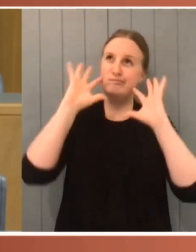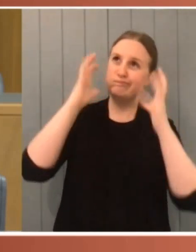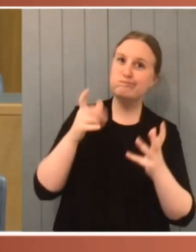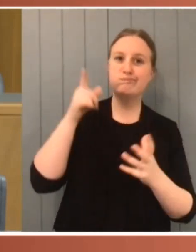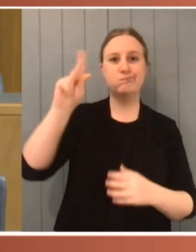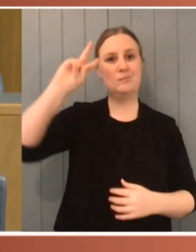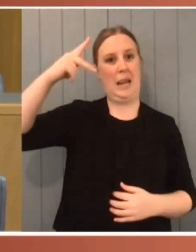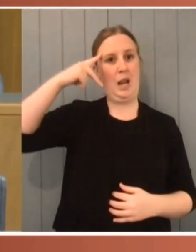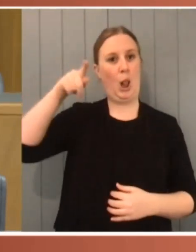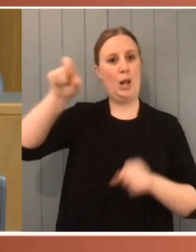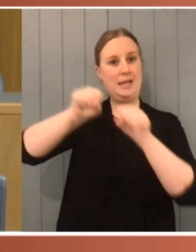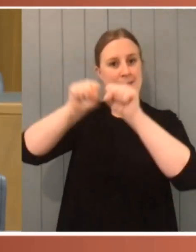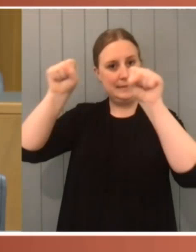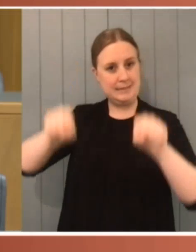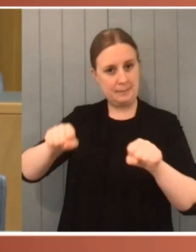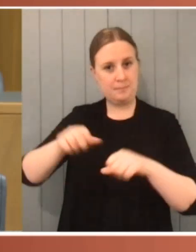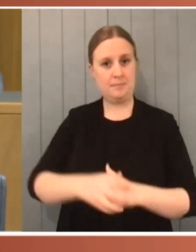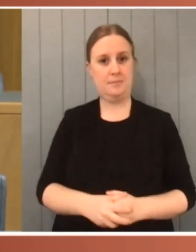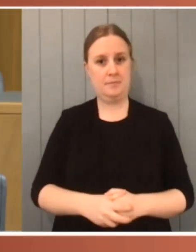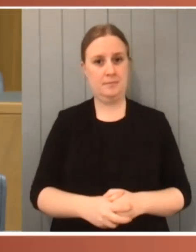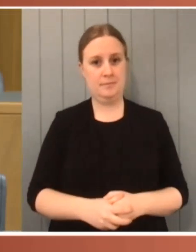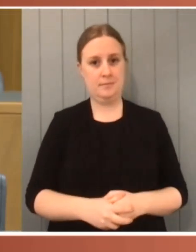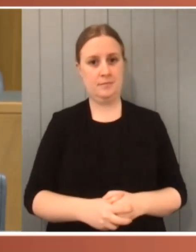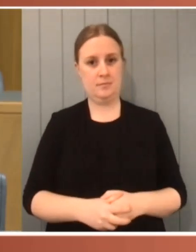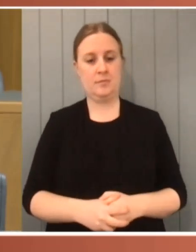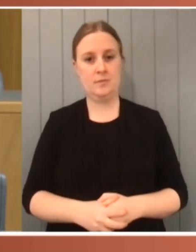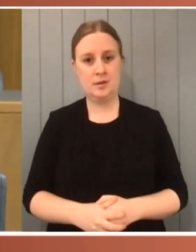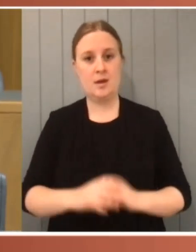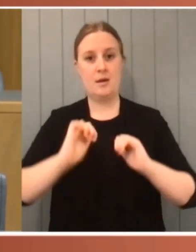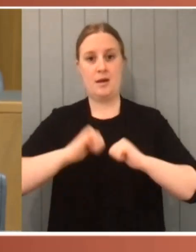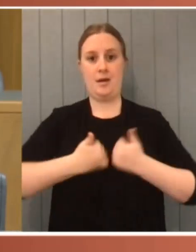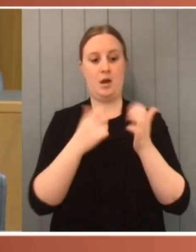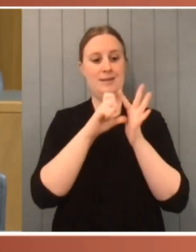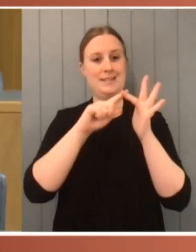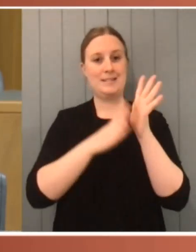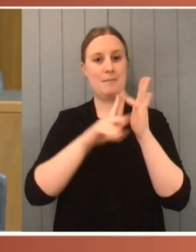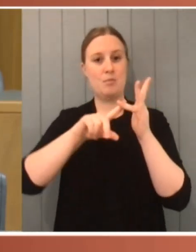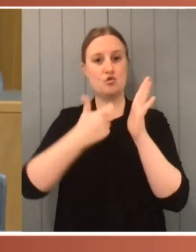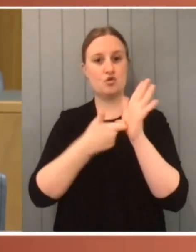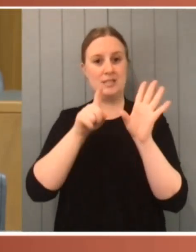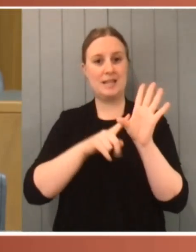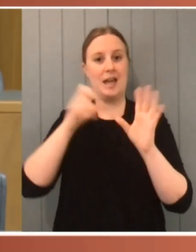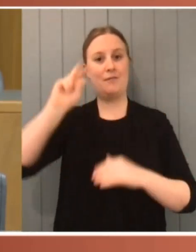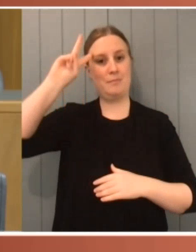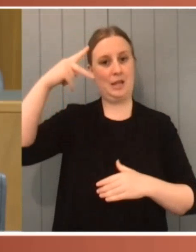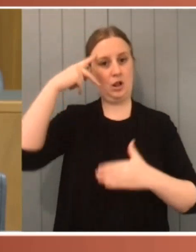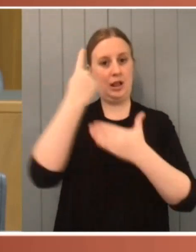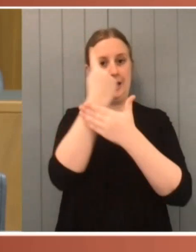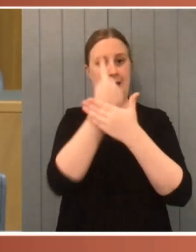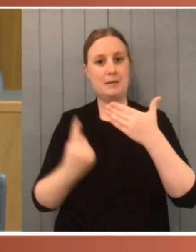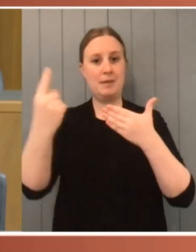faith in the nation's democracy is the politically independent electoral authority, the Australian Electoral